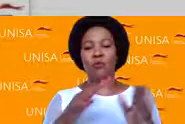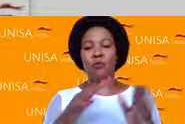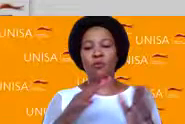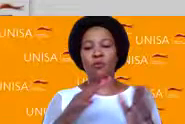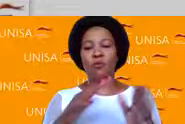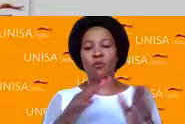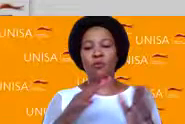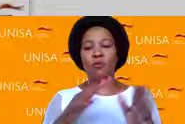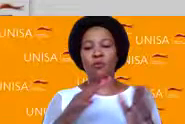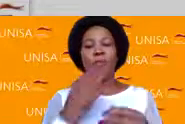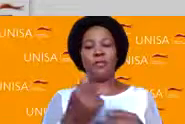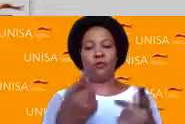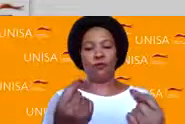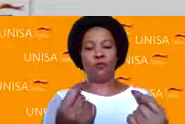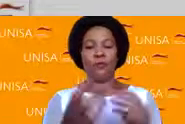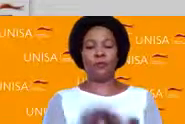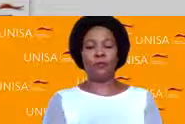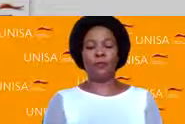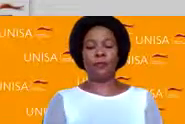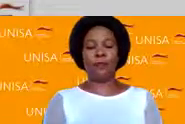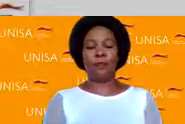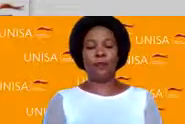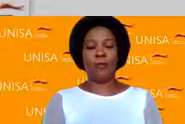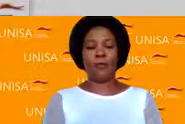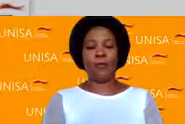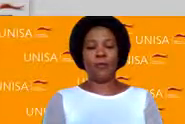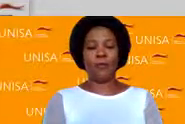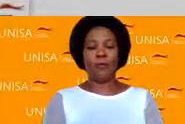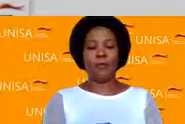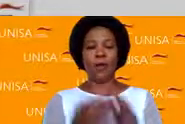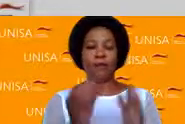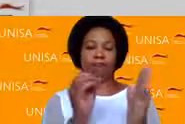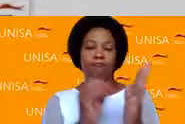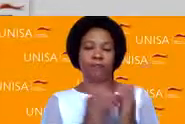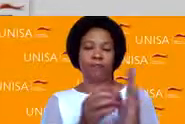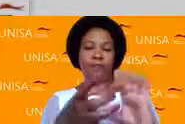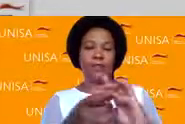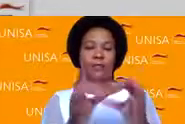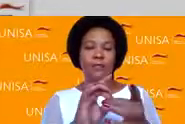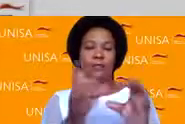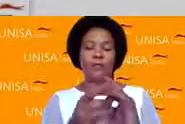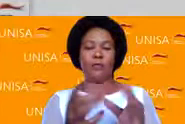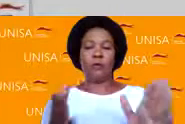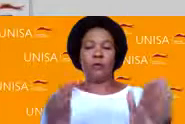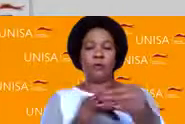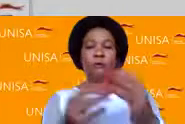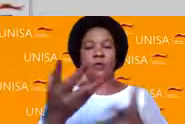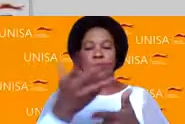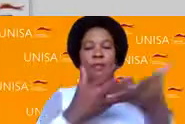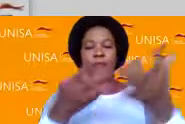look on that. I'll just paste the link in the chat as well.